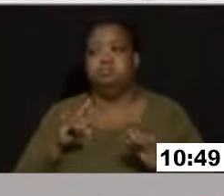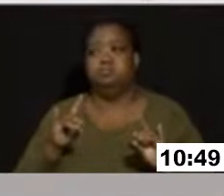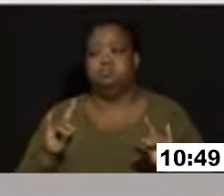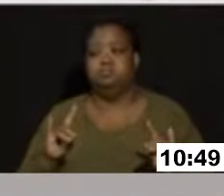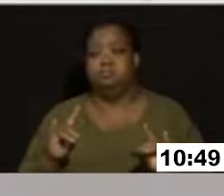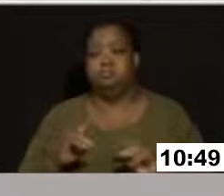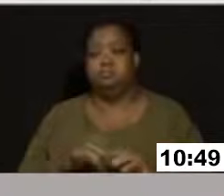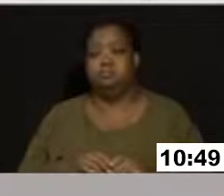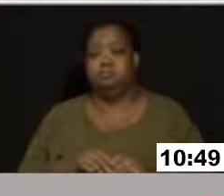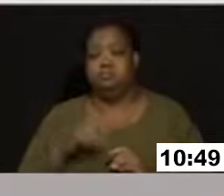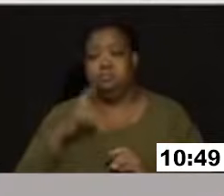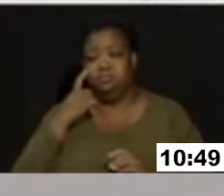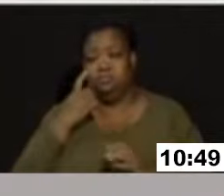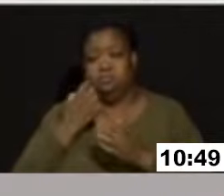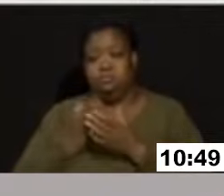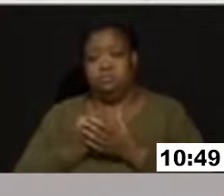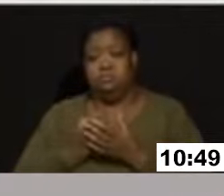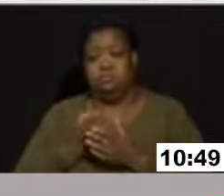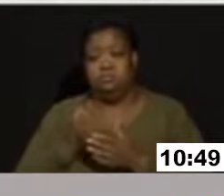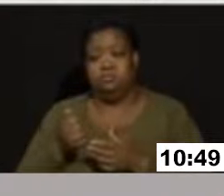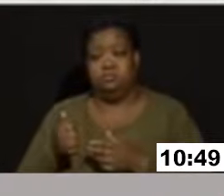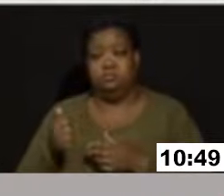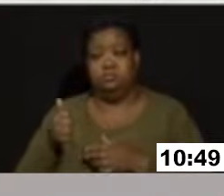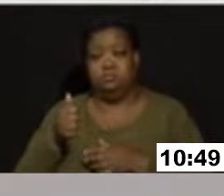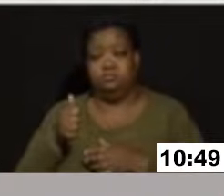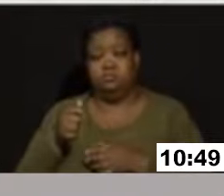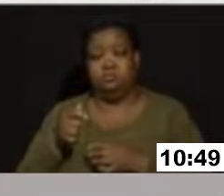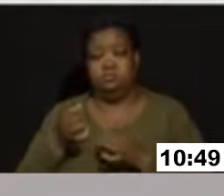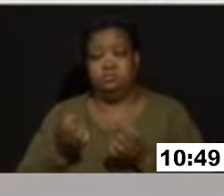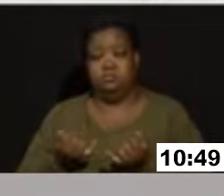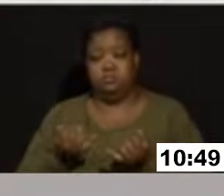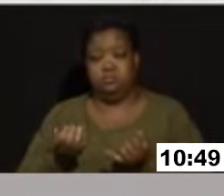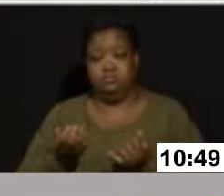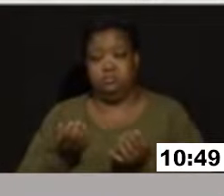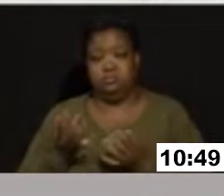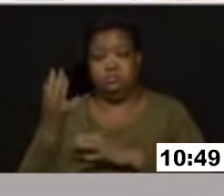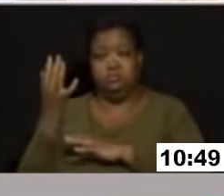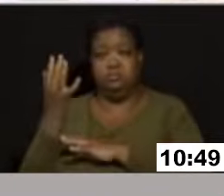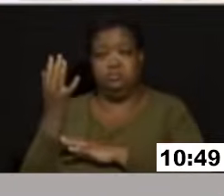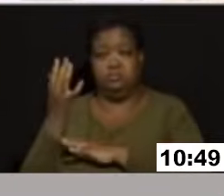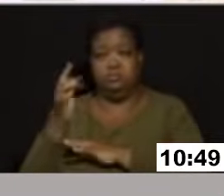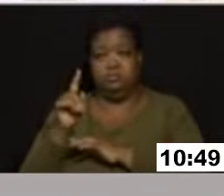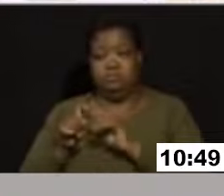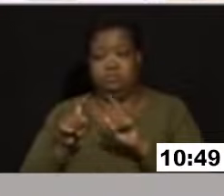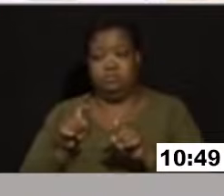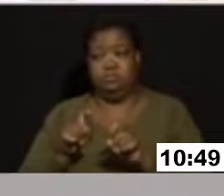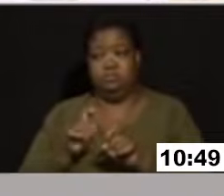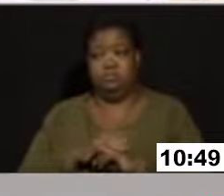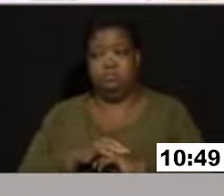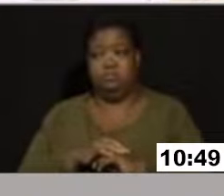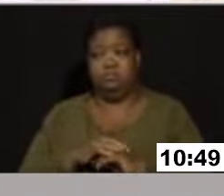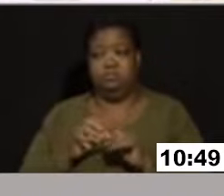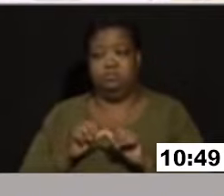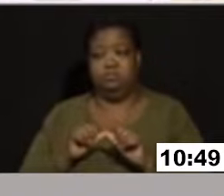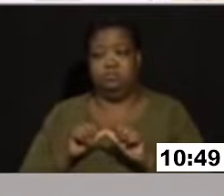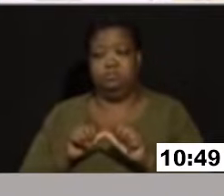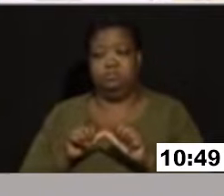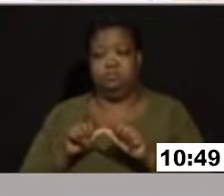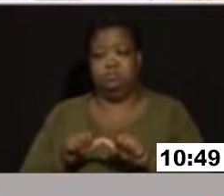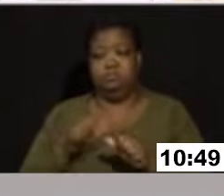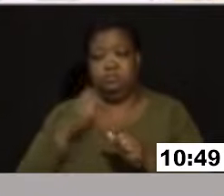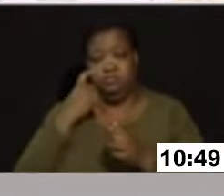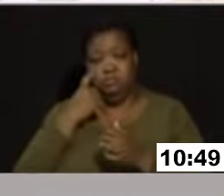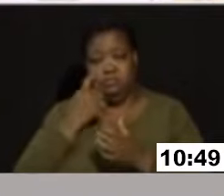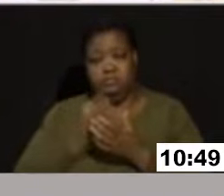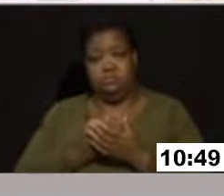the evidence in chief of Mr. Ngcuka is given today, or do we Yes, adjourn him it is completely? envisaged that we will proceed with the